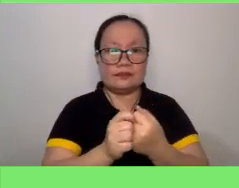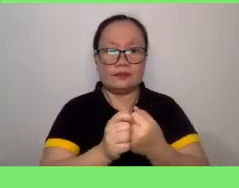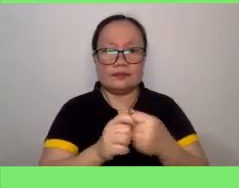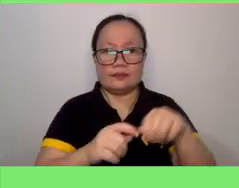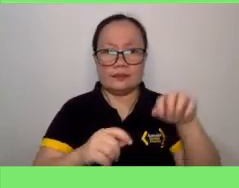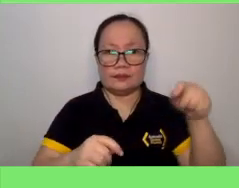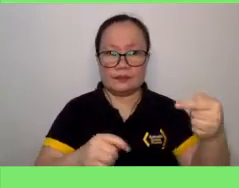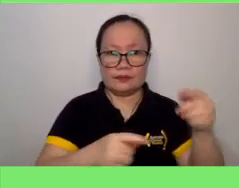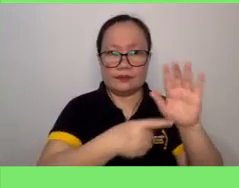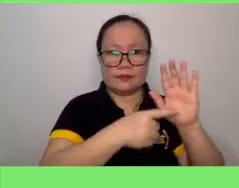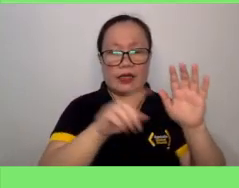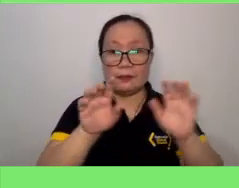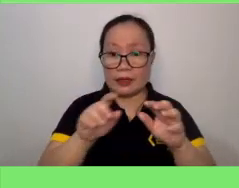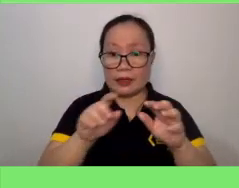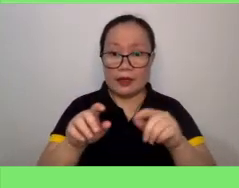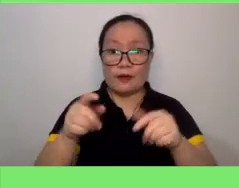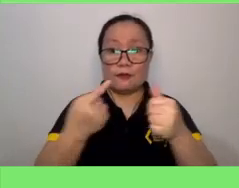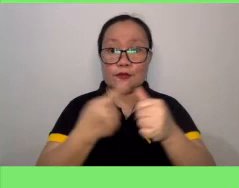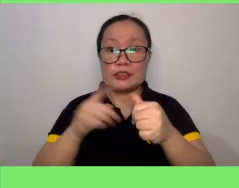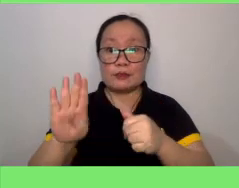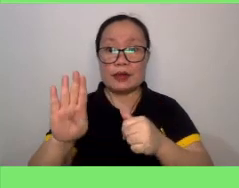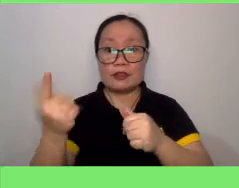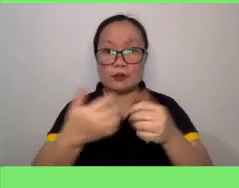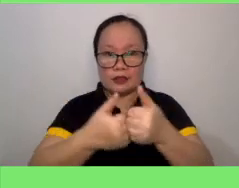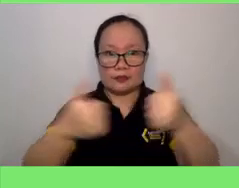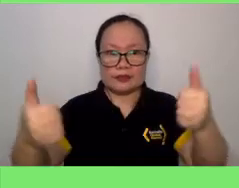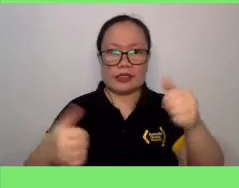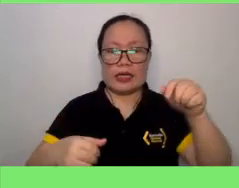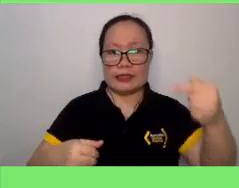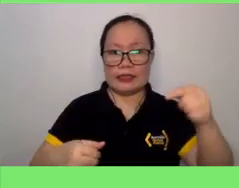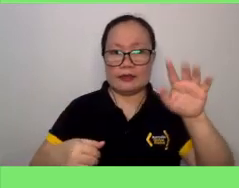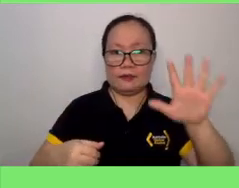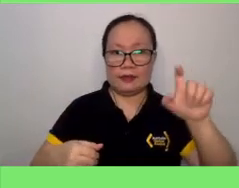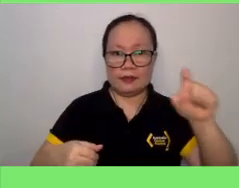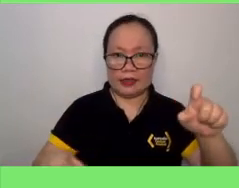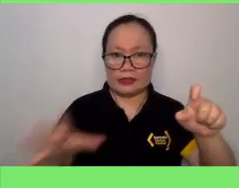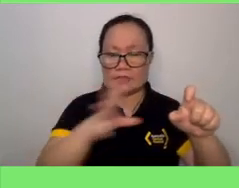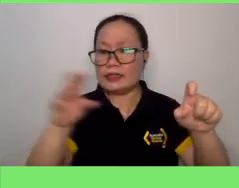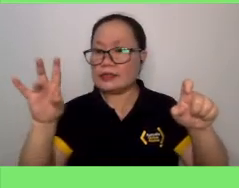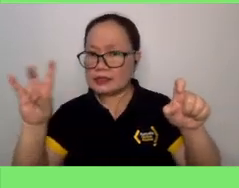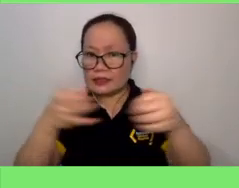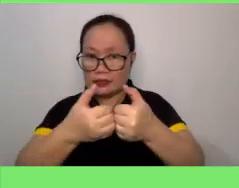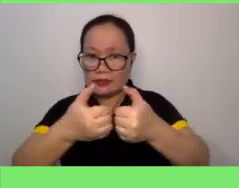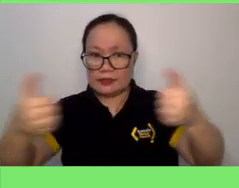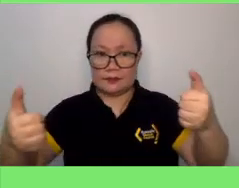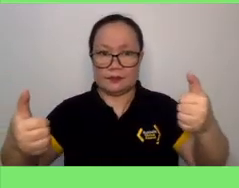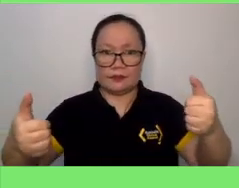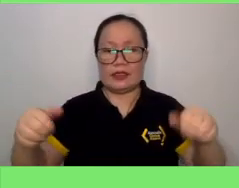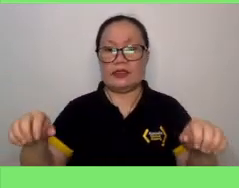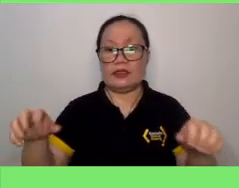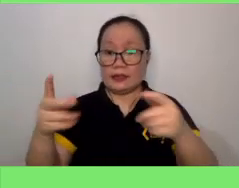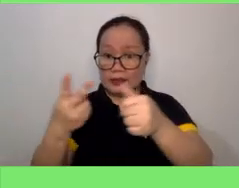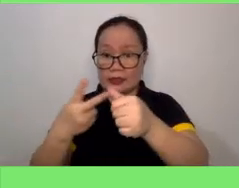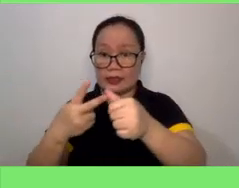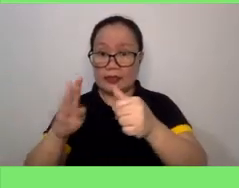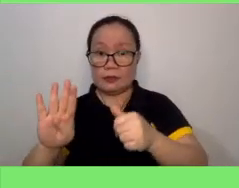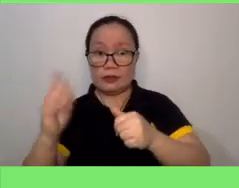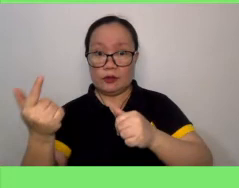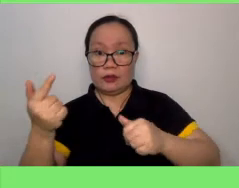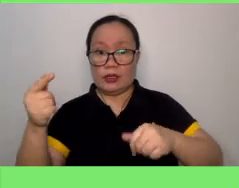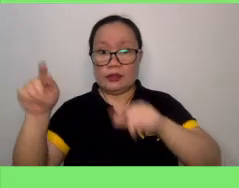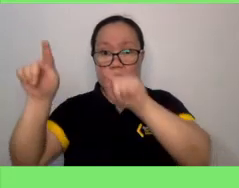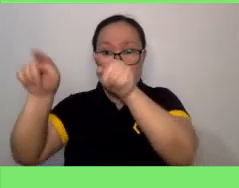then, ilagay po siya natin dito sa magkabilaan. Ayan. So, paghiwalayin, negative 5x, 6, and then, lagay natin